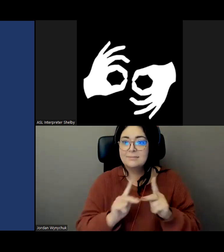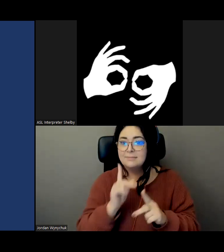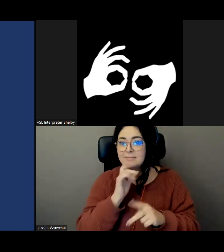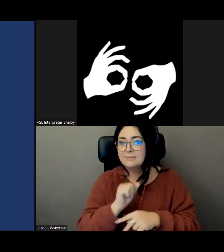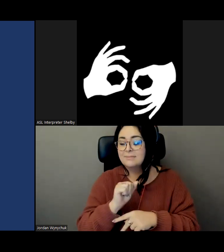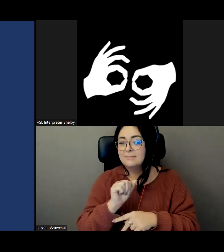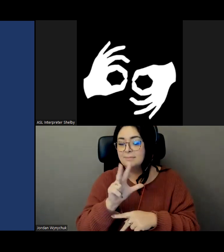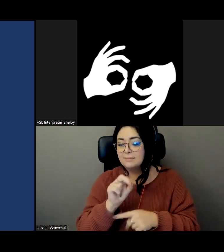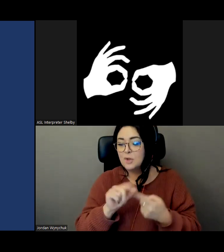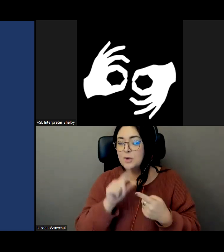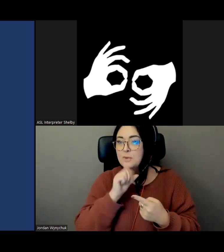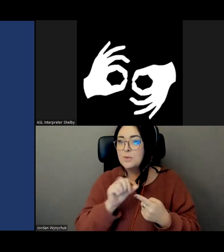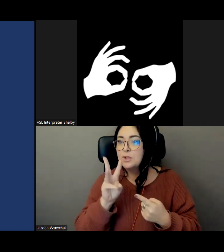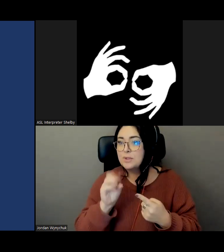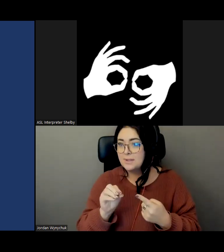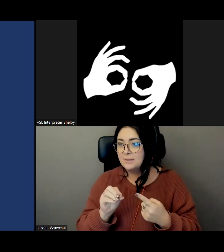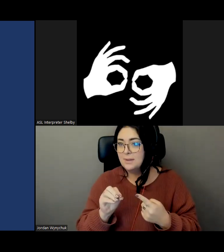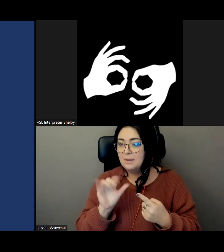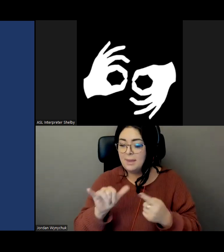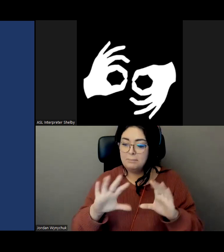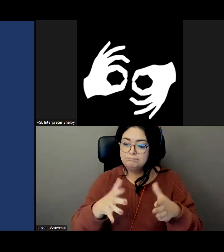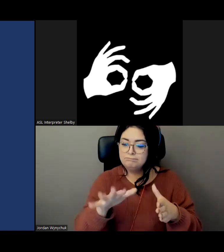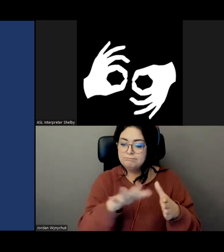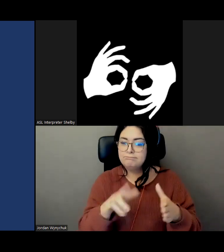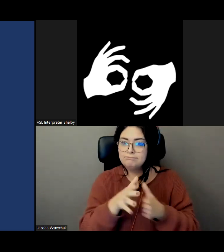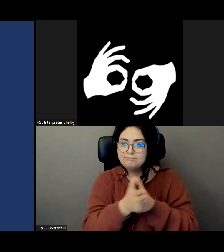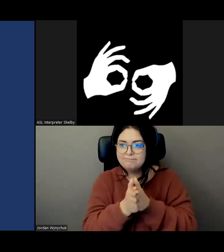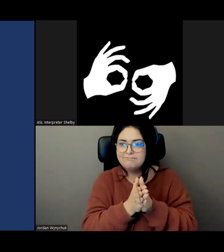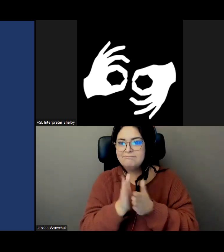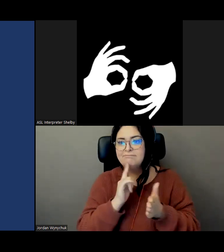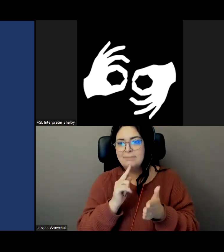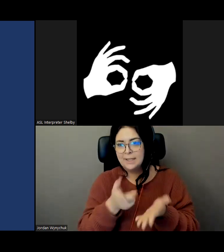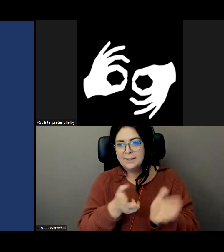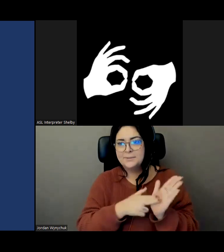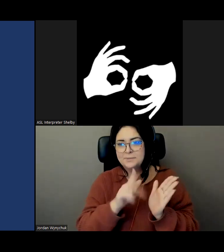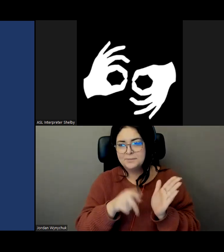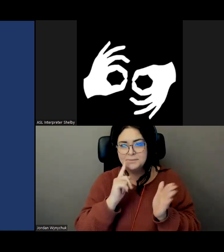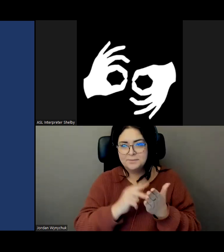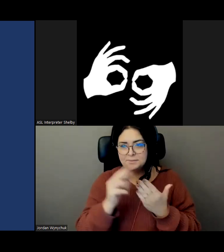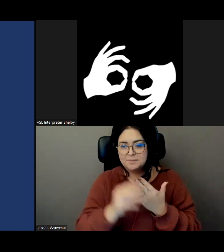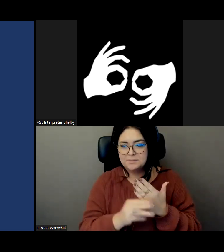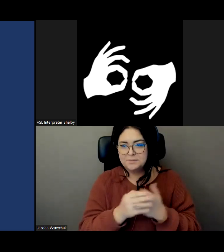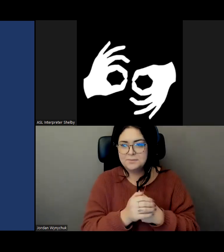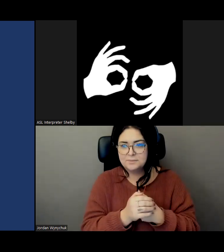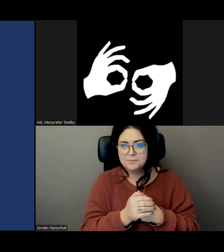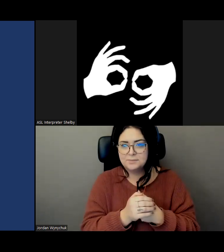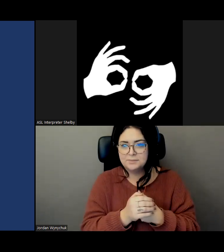30 to 60 were the ones that were most interested and signed up. So again, going back to,